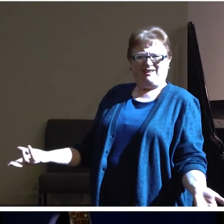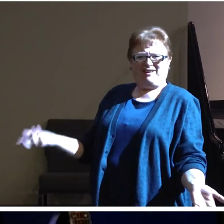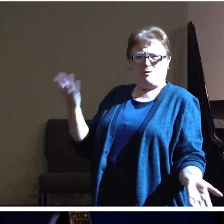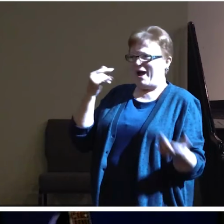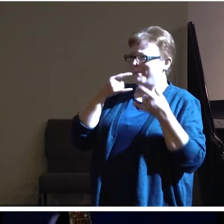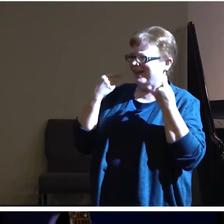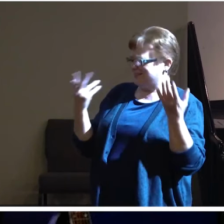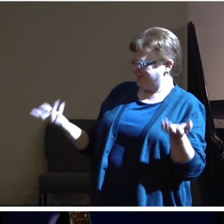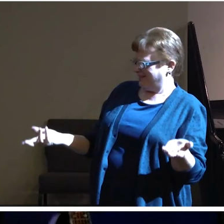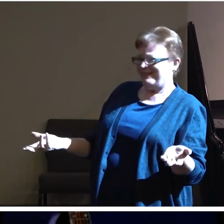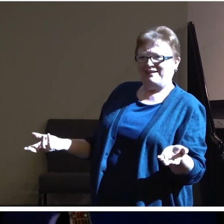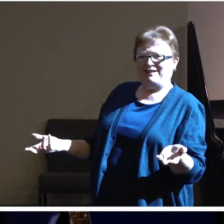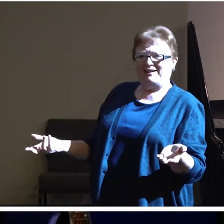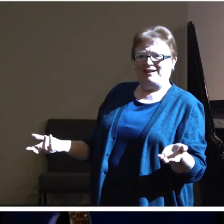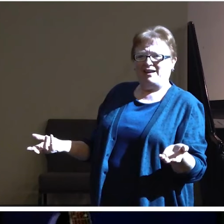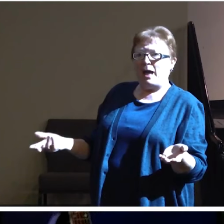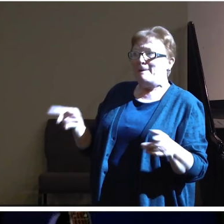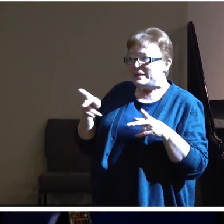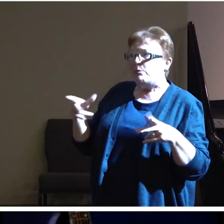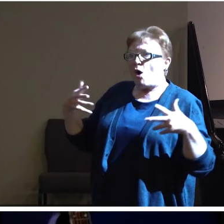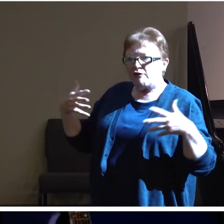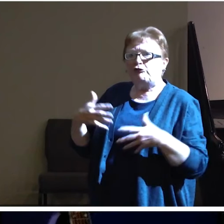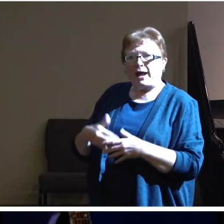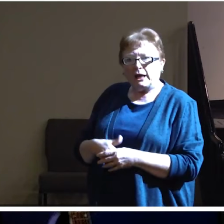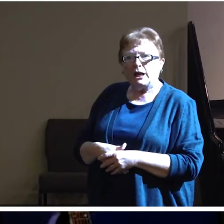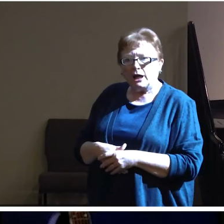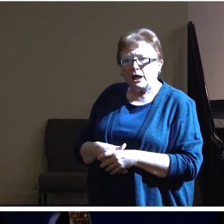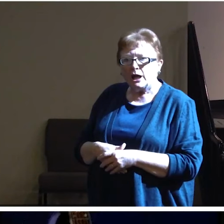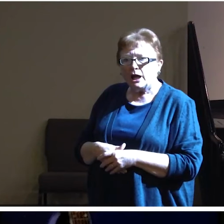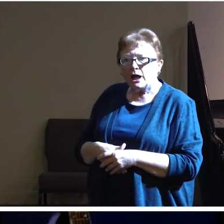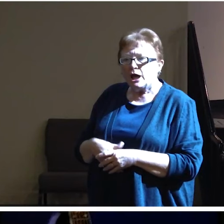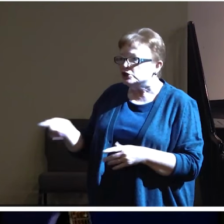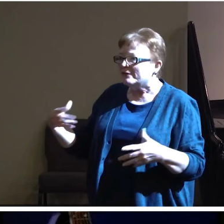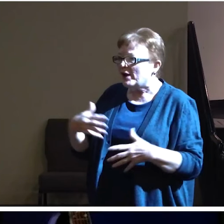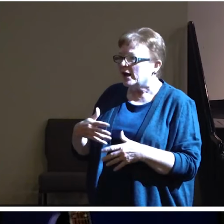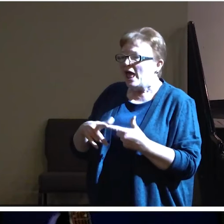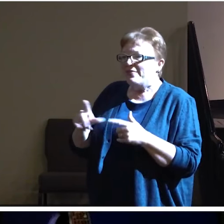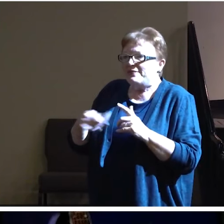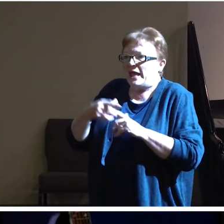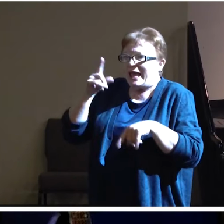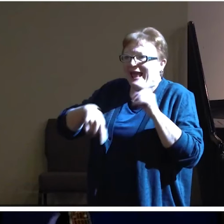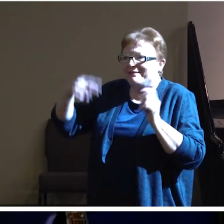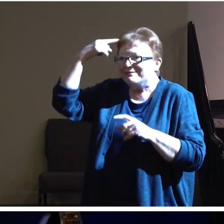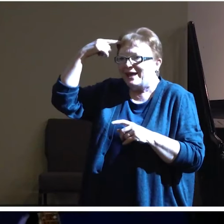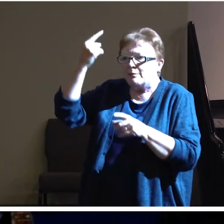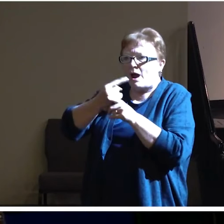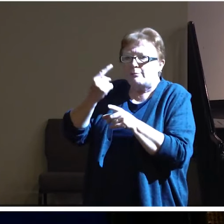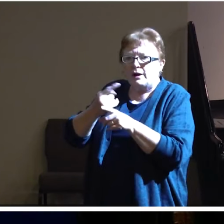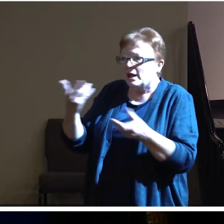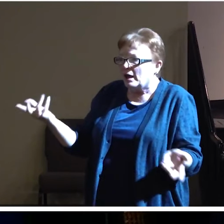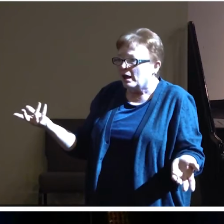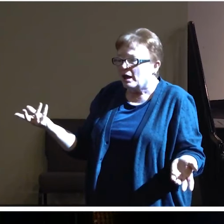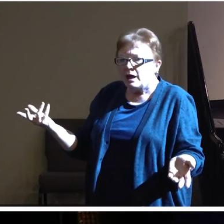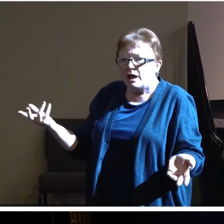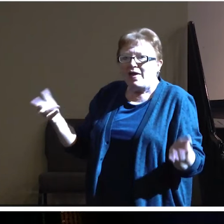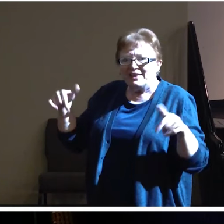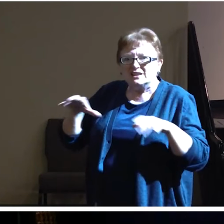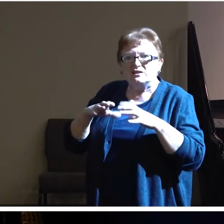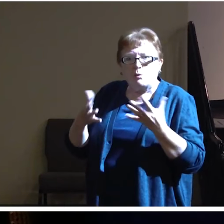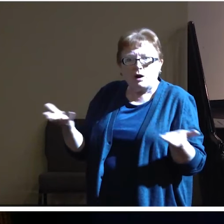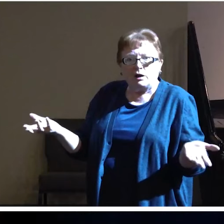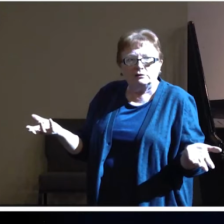But when people are overcome with fear, they lose rational thinking. This is the world that we live